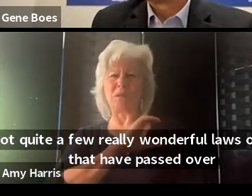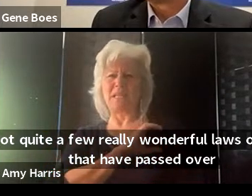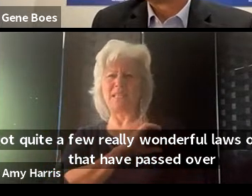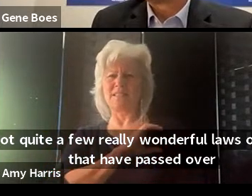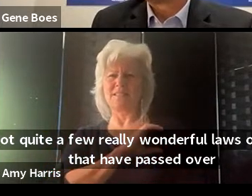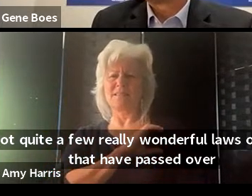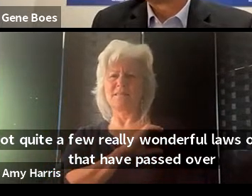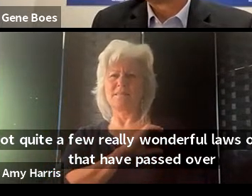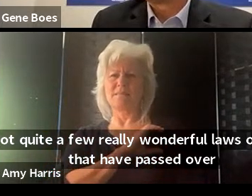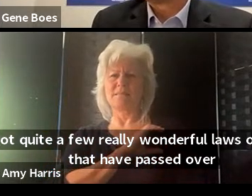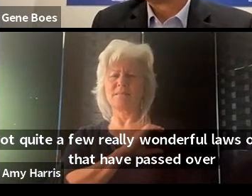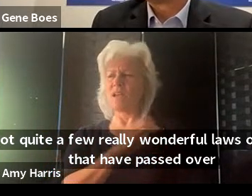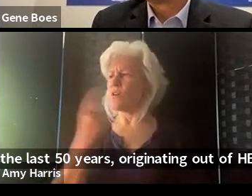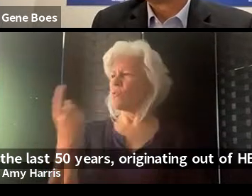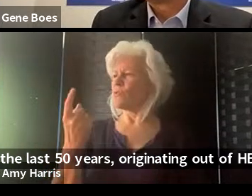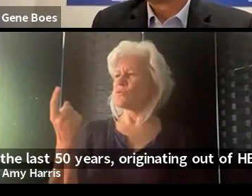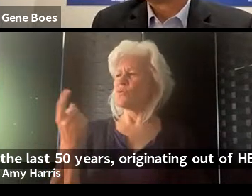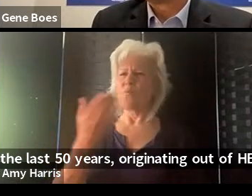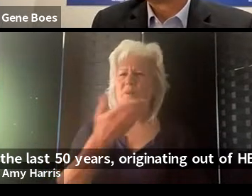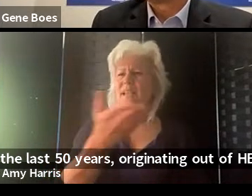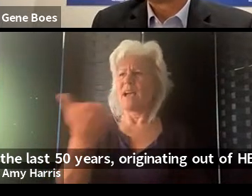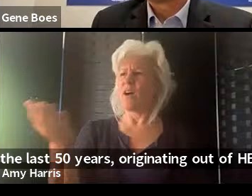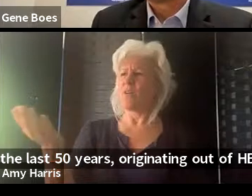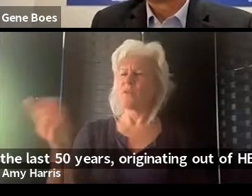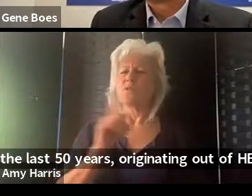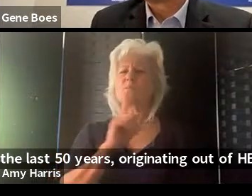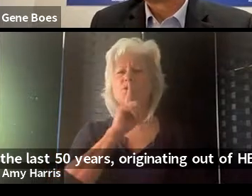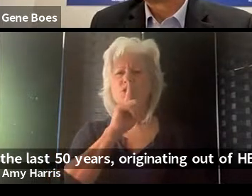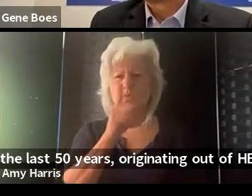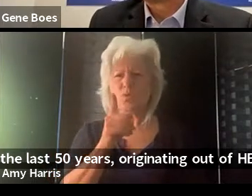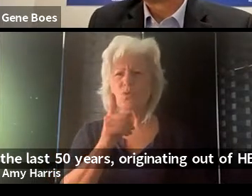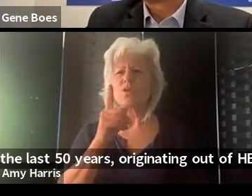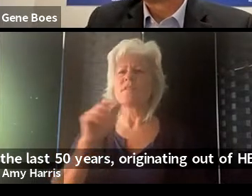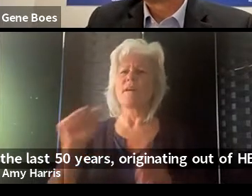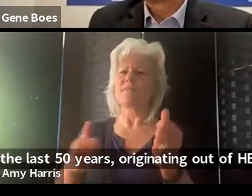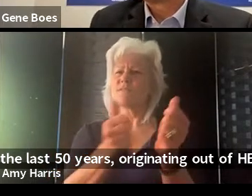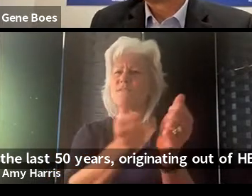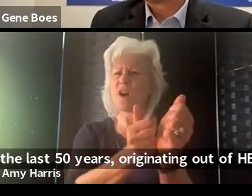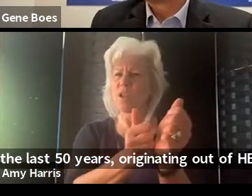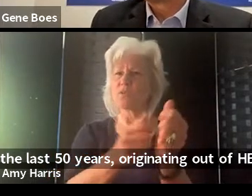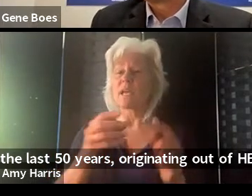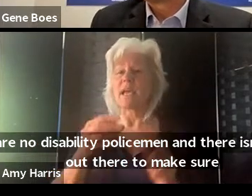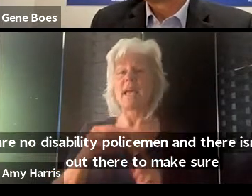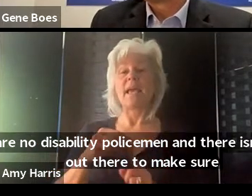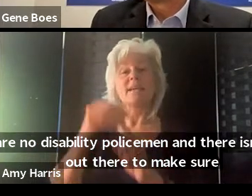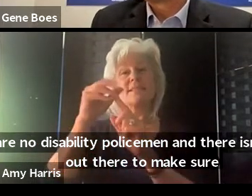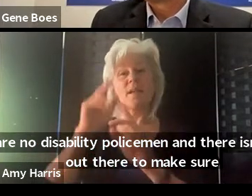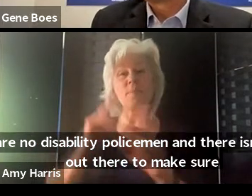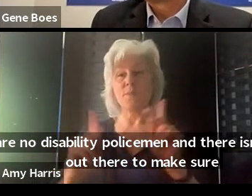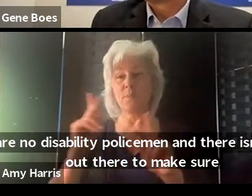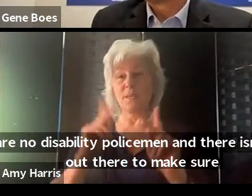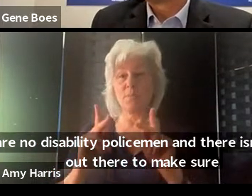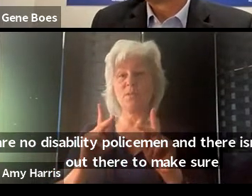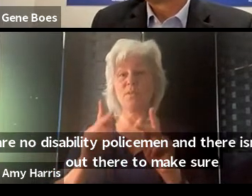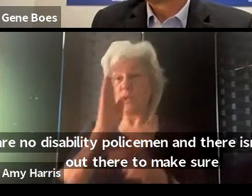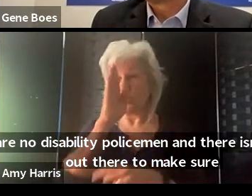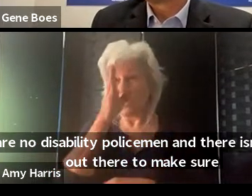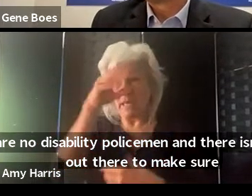anybody out there to make sure this happens, except the people that are directly